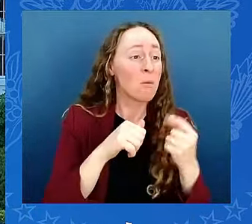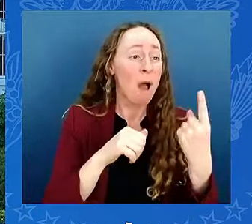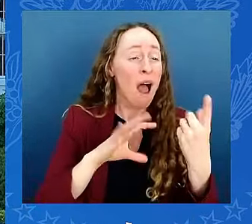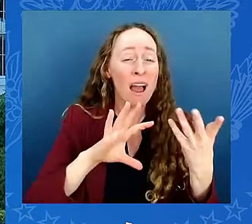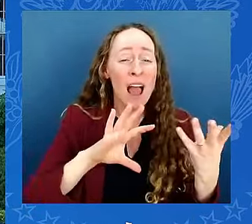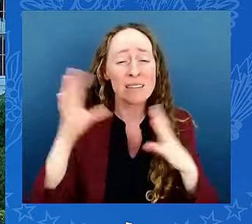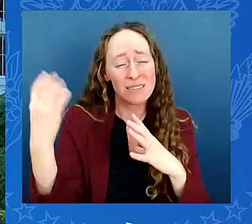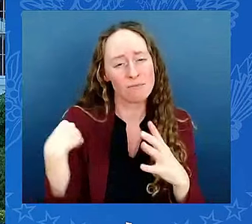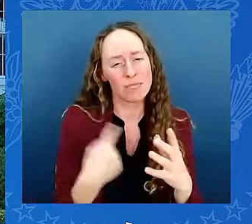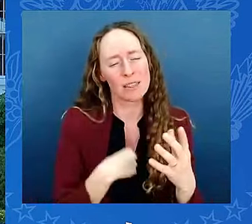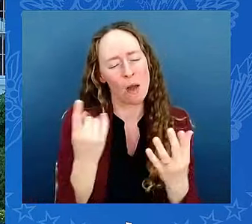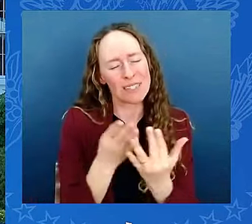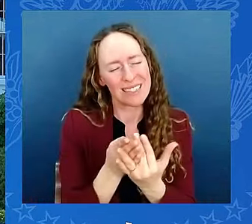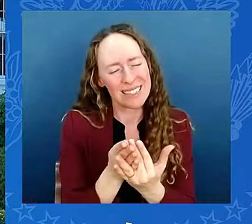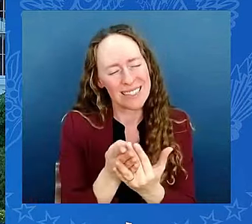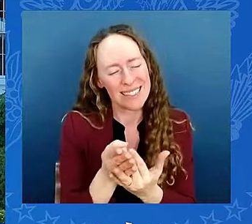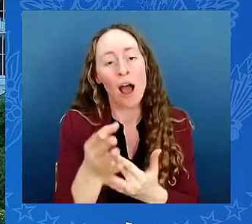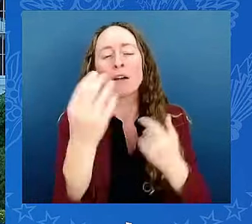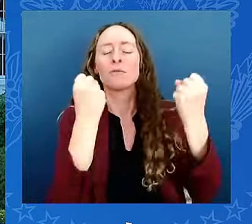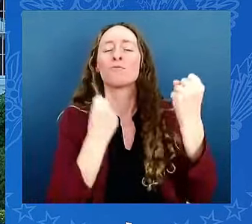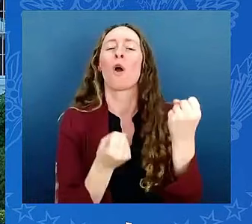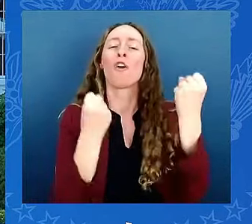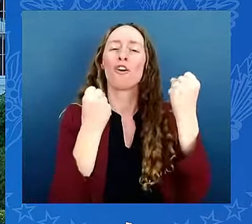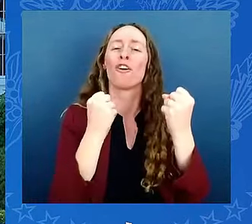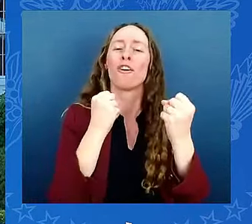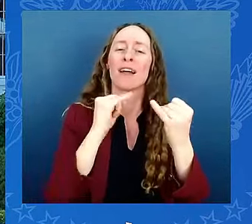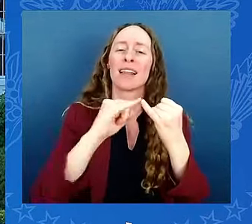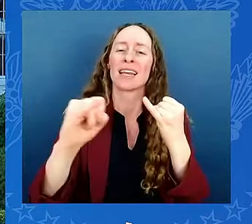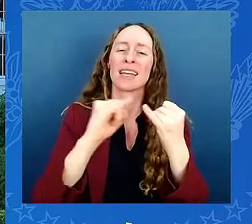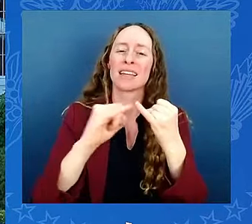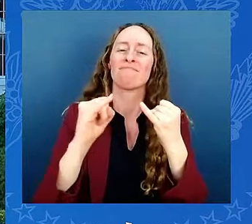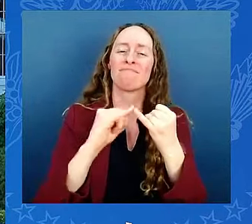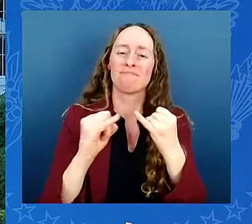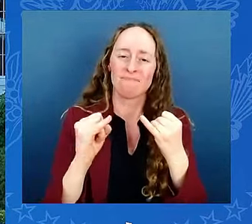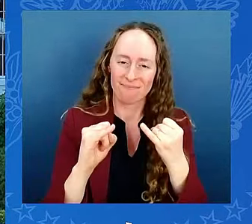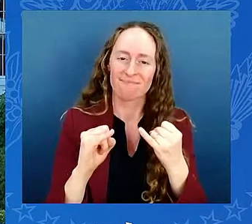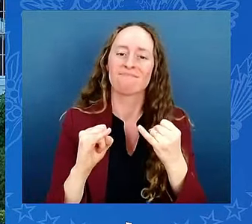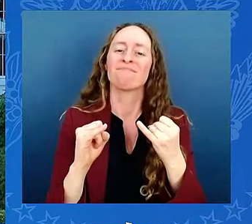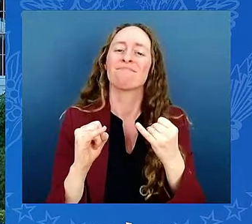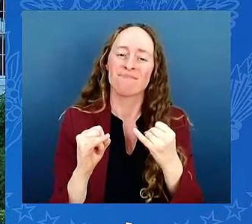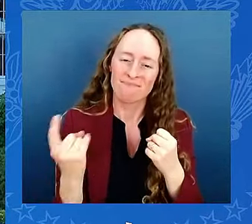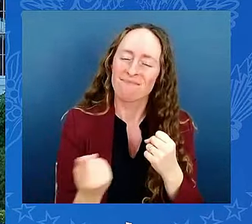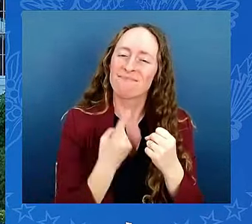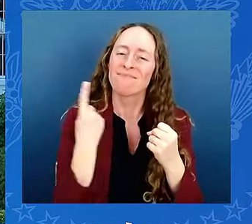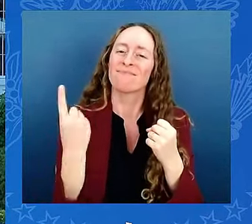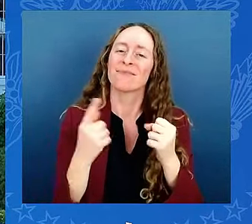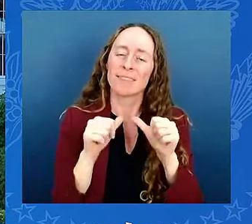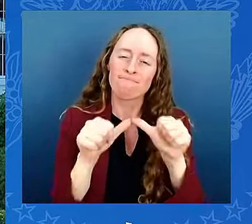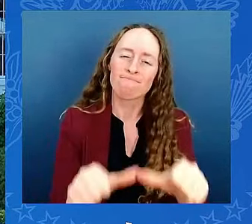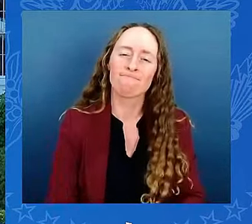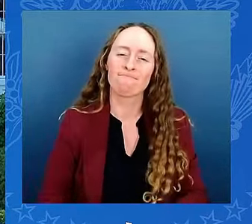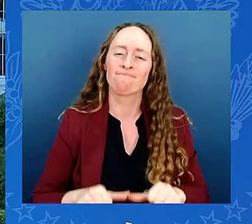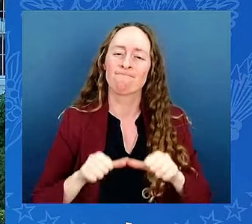continue to fight and end all this scourge that we had to deal with. God bless you all, and may